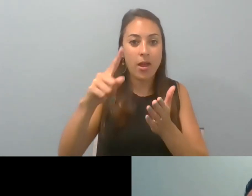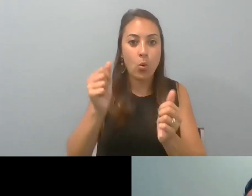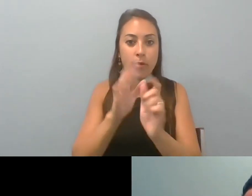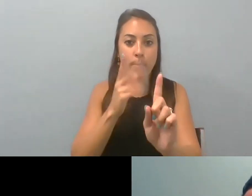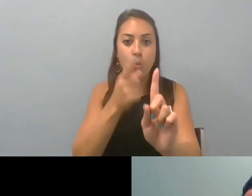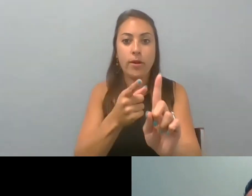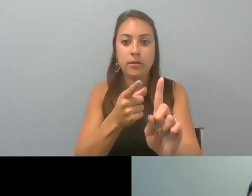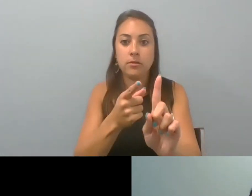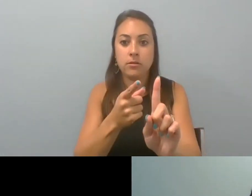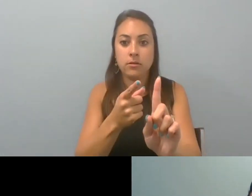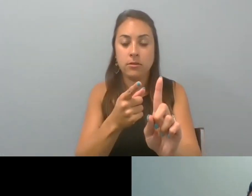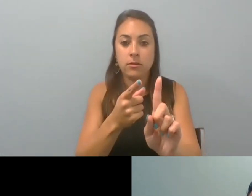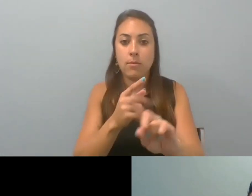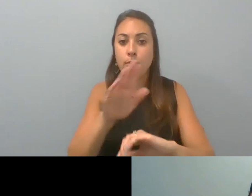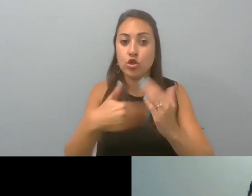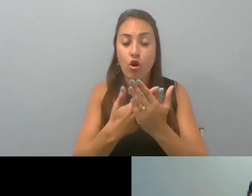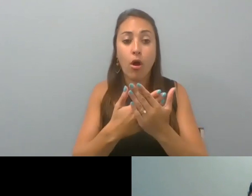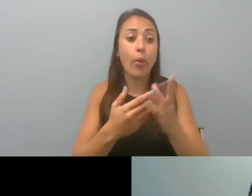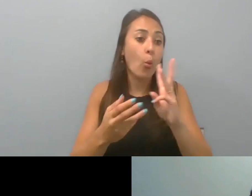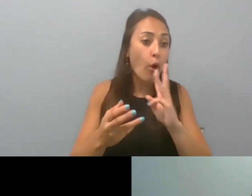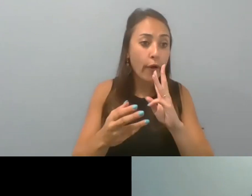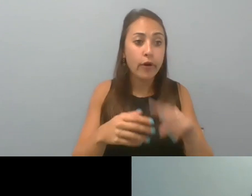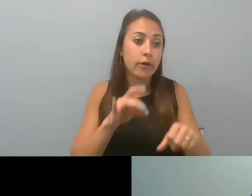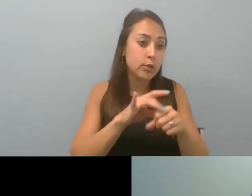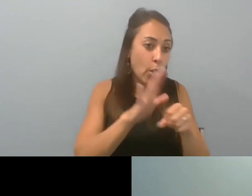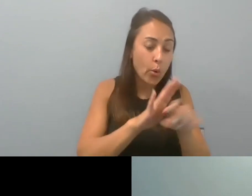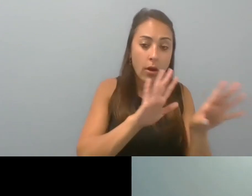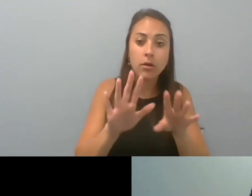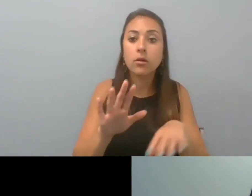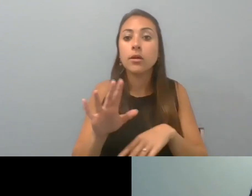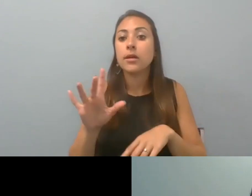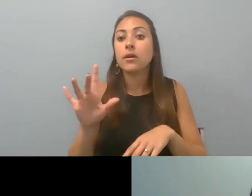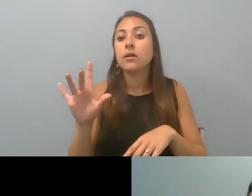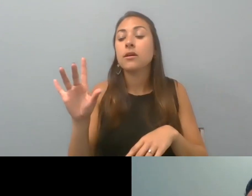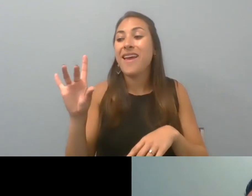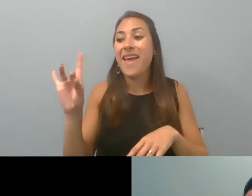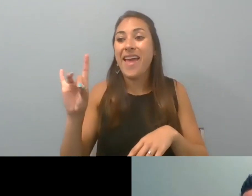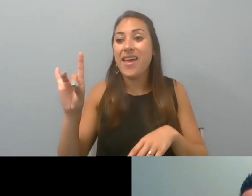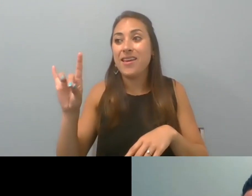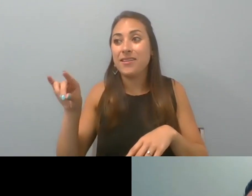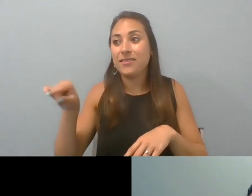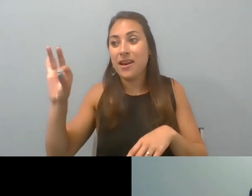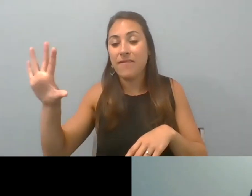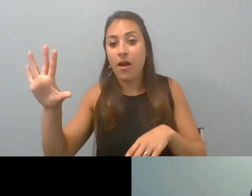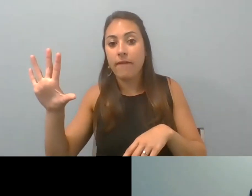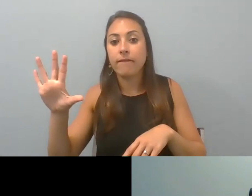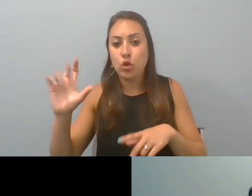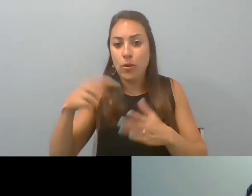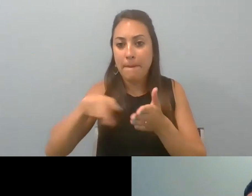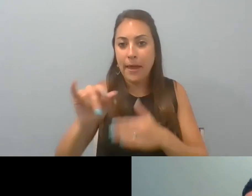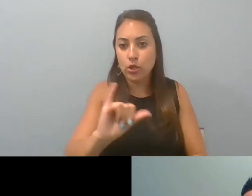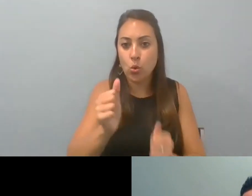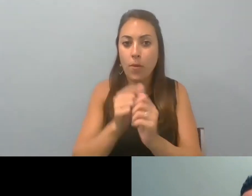all those items added up to the meal combo, the $8.95 retail value. So you could use your flex points, or